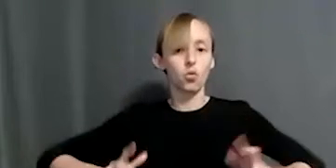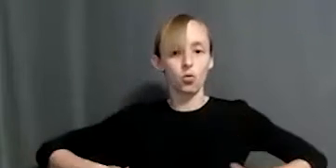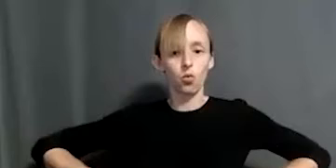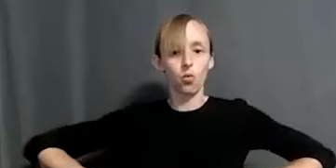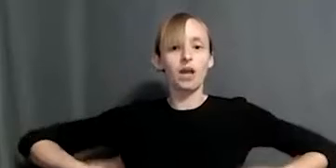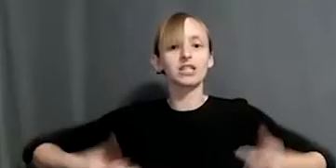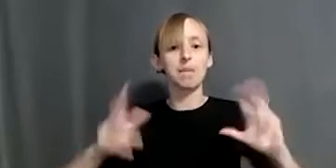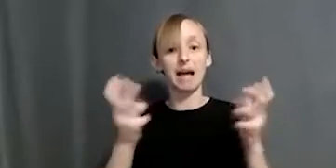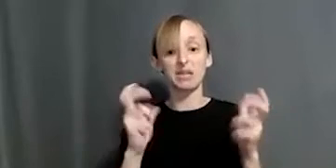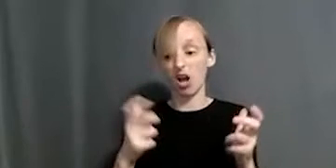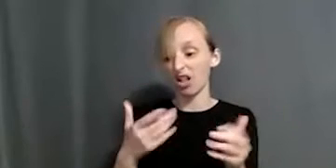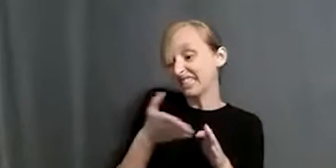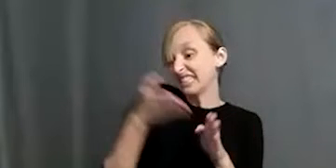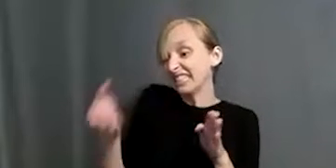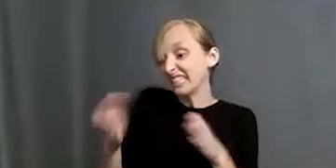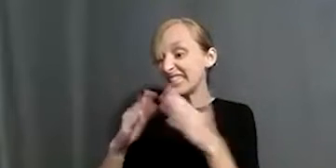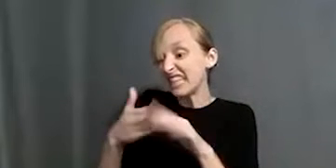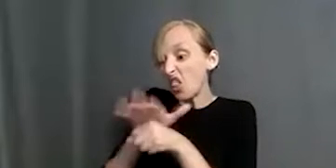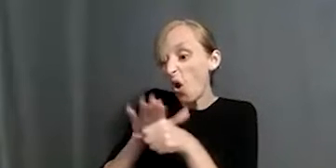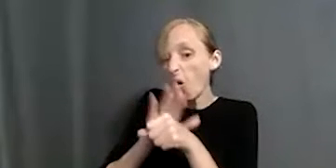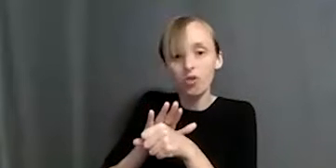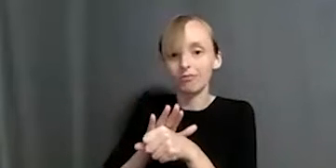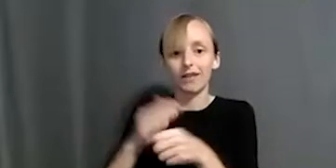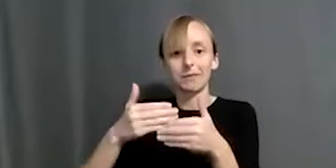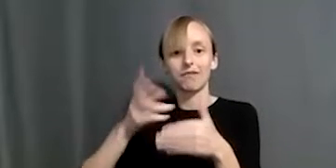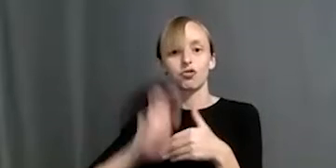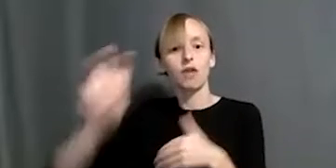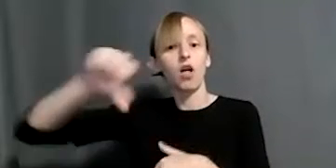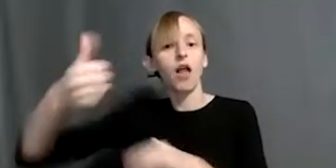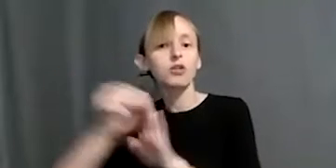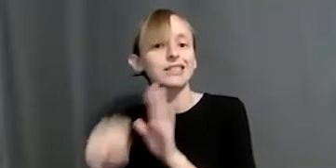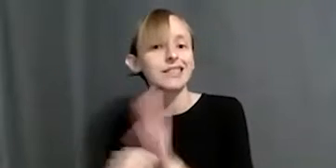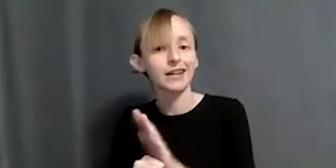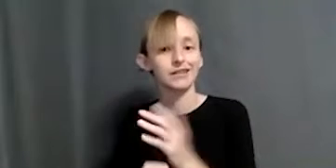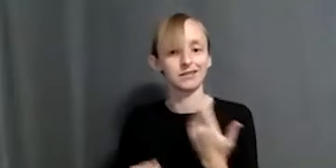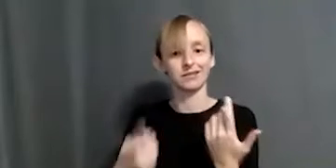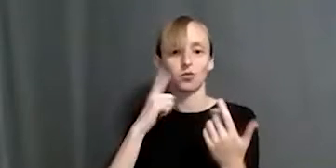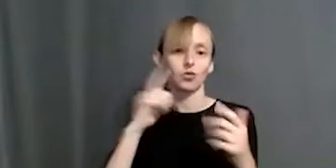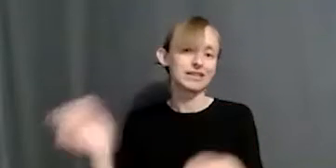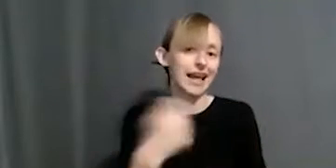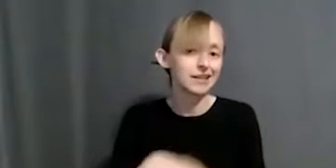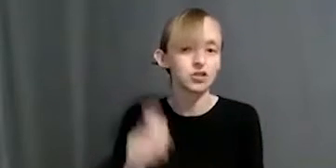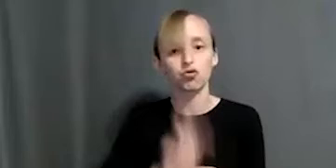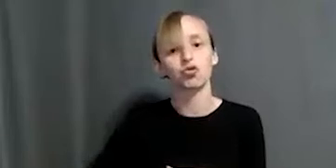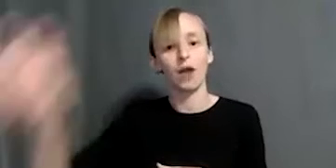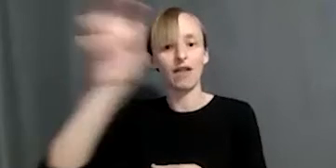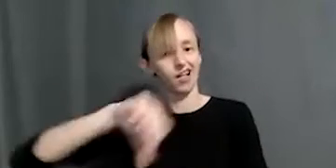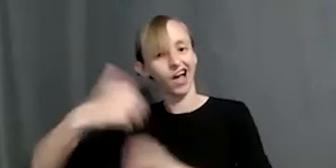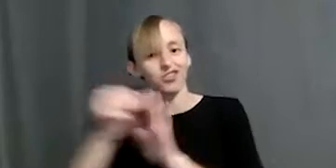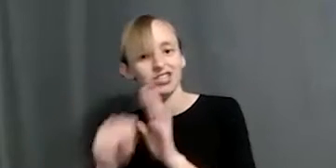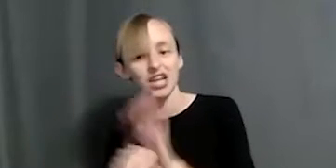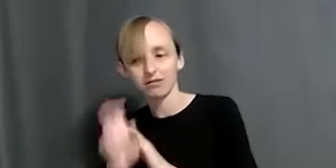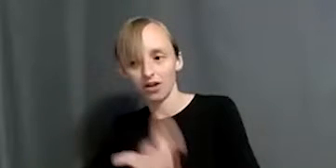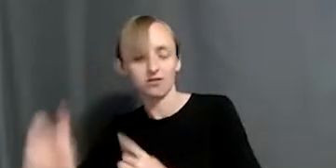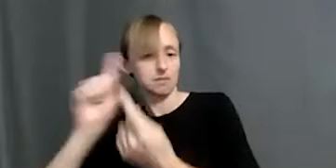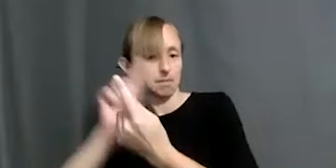state oftentimes, or wheelchair tennis, to get in games. And so you're traveling, you're meeting new people, you're learning from others who